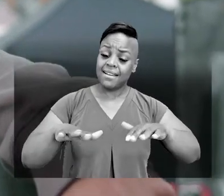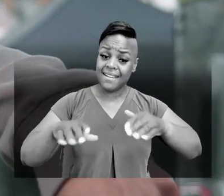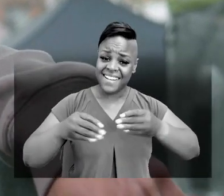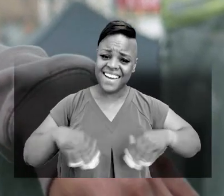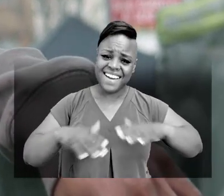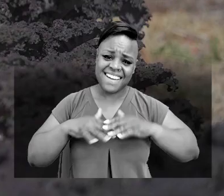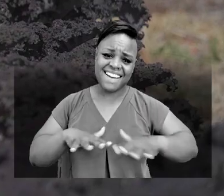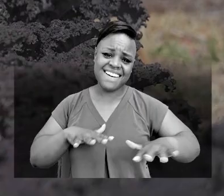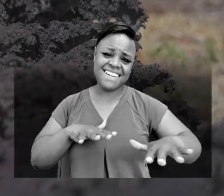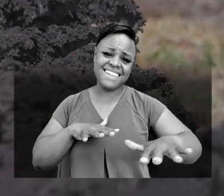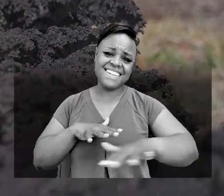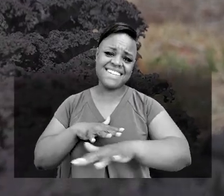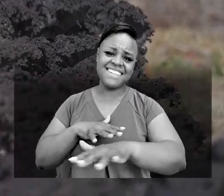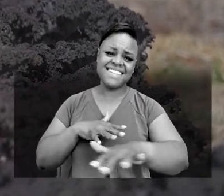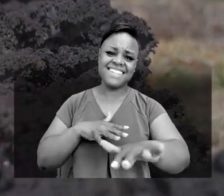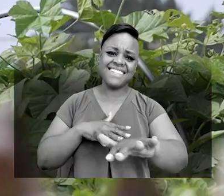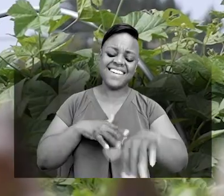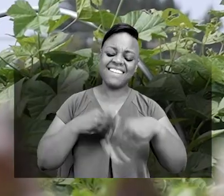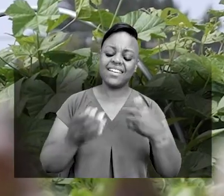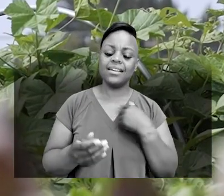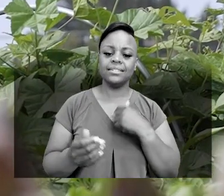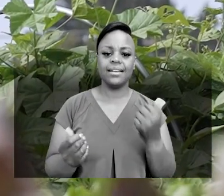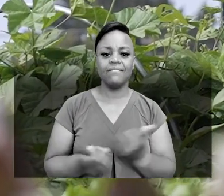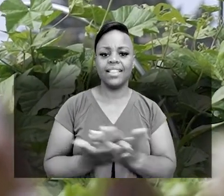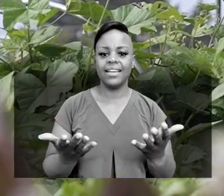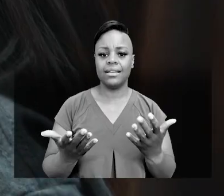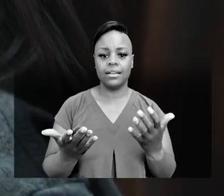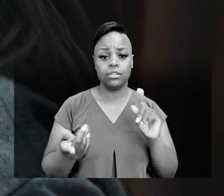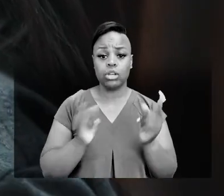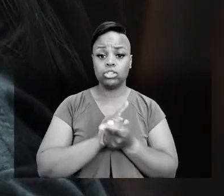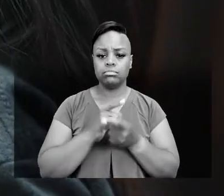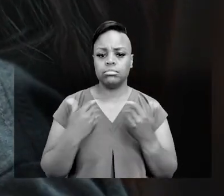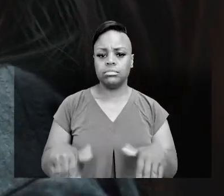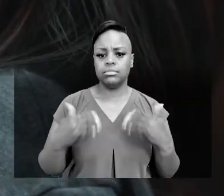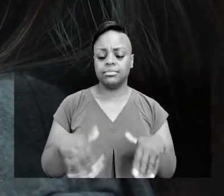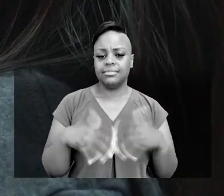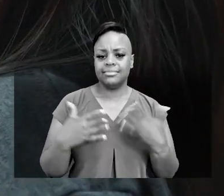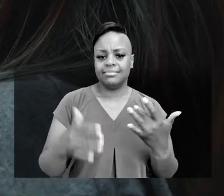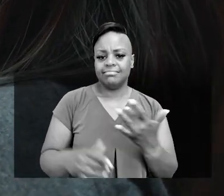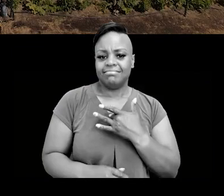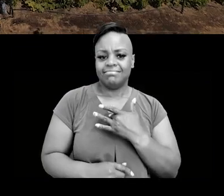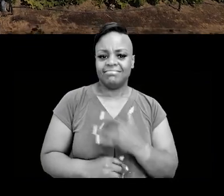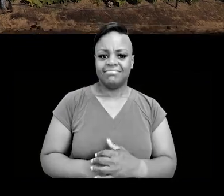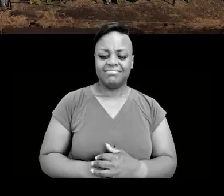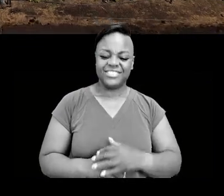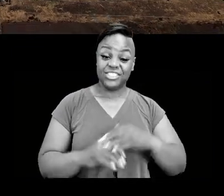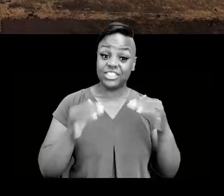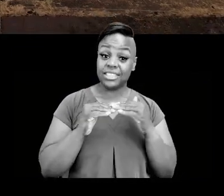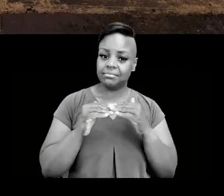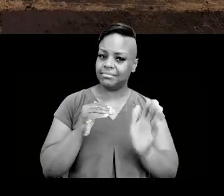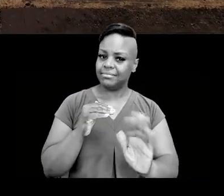future generations cherish the land, and the land gives us everything. Transition